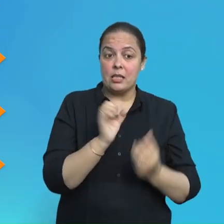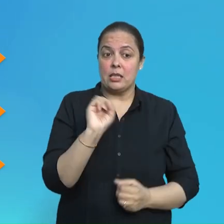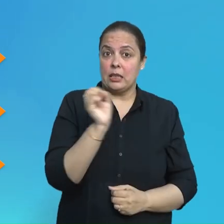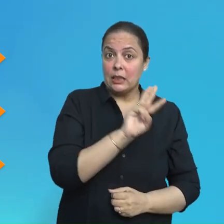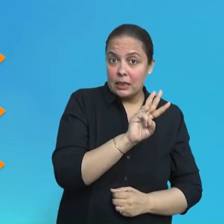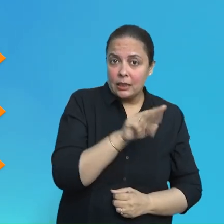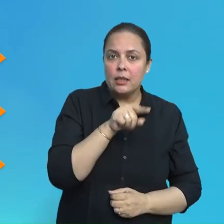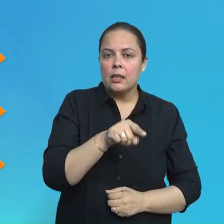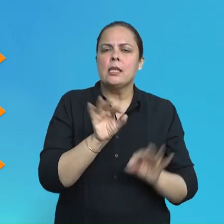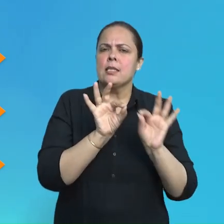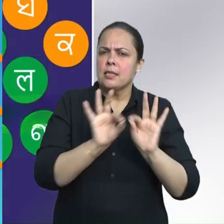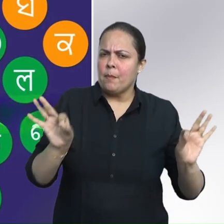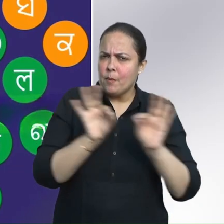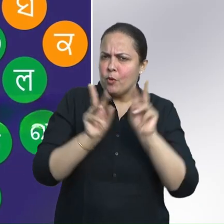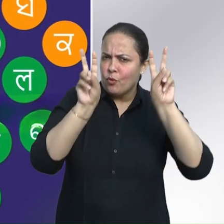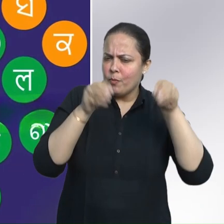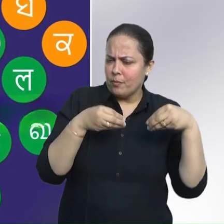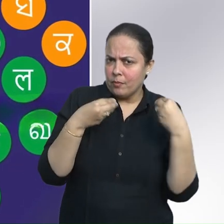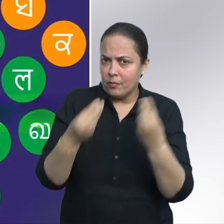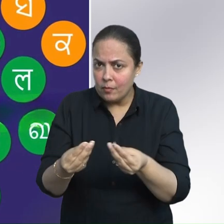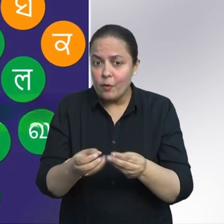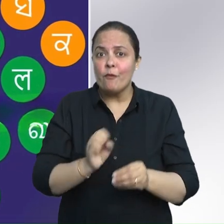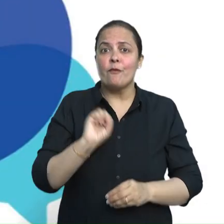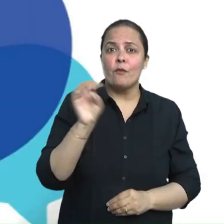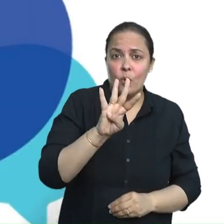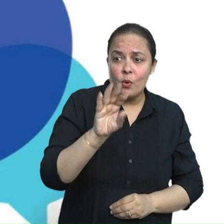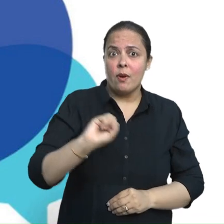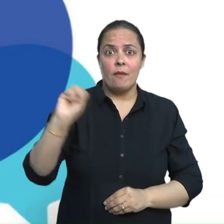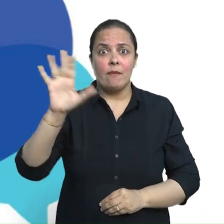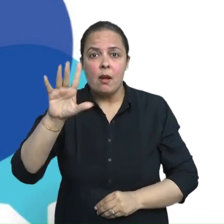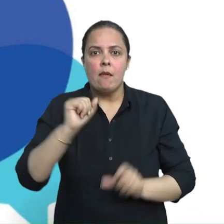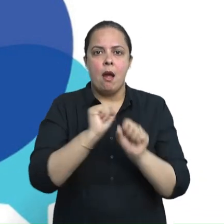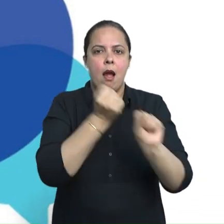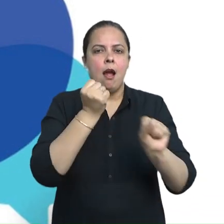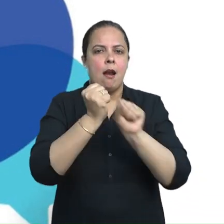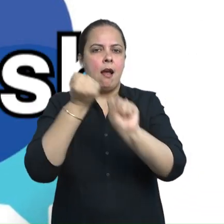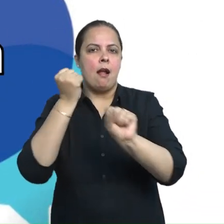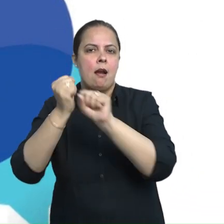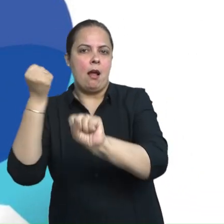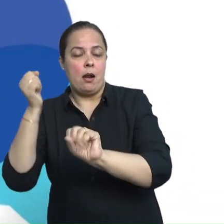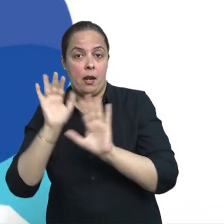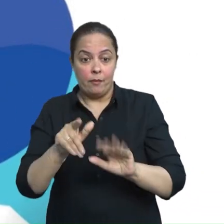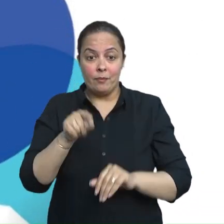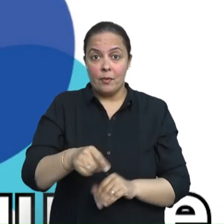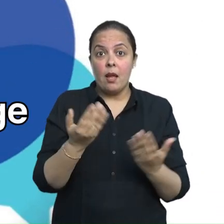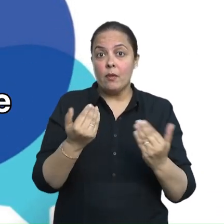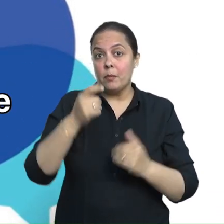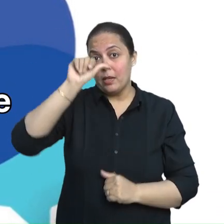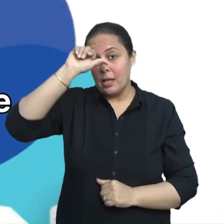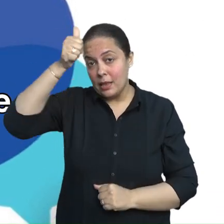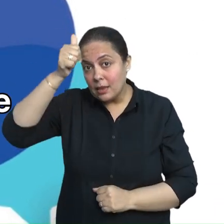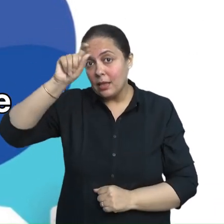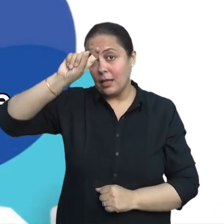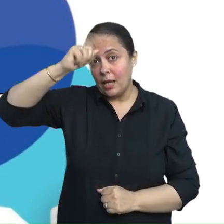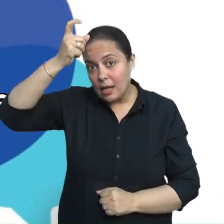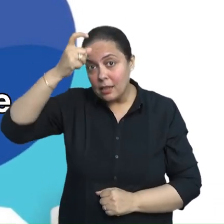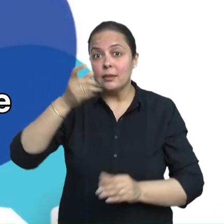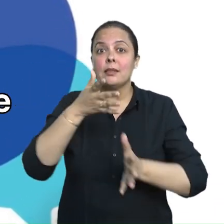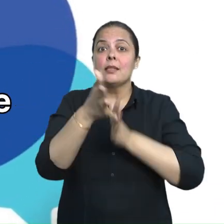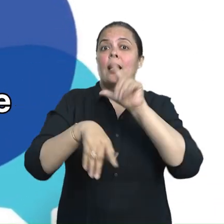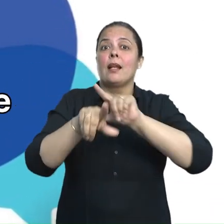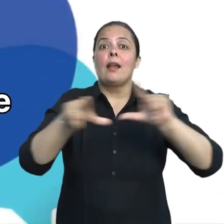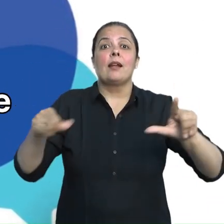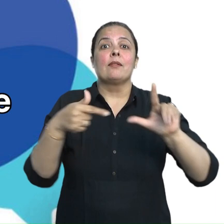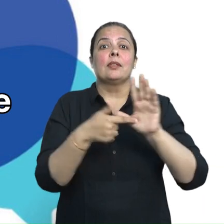complex ones towards class 5. These are available in Hindi, English and sign languages and can